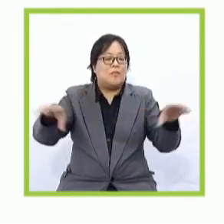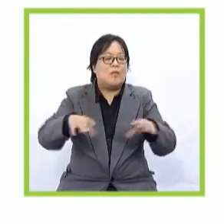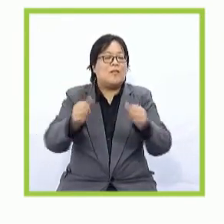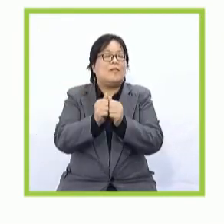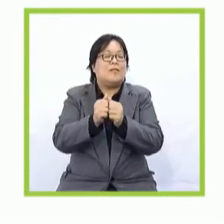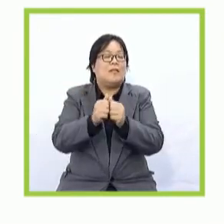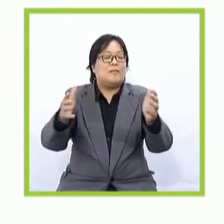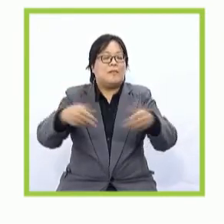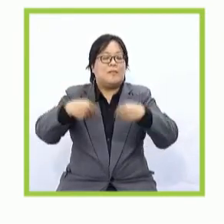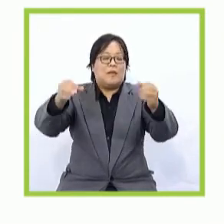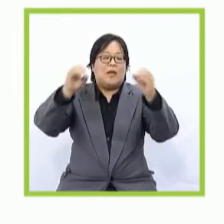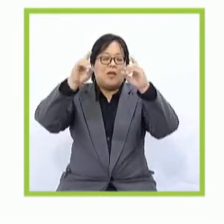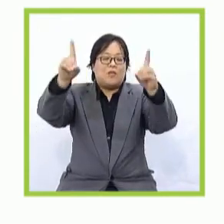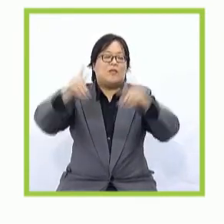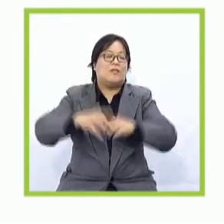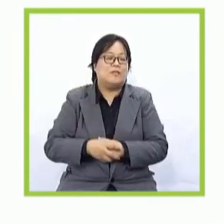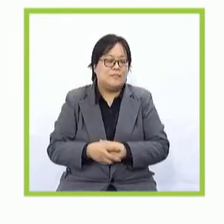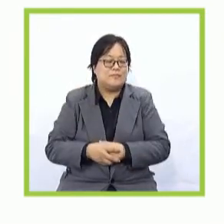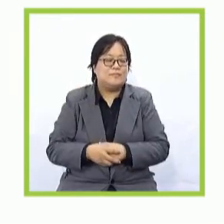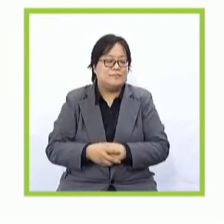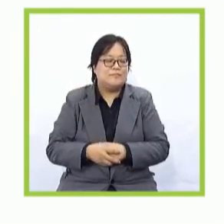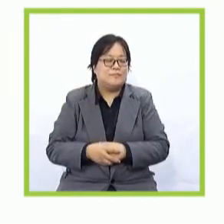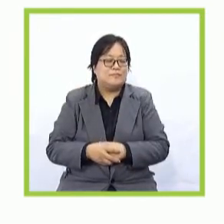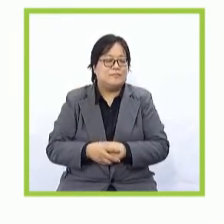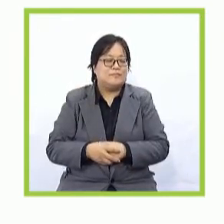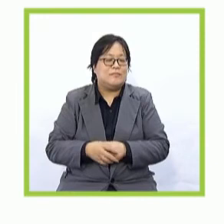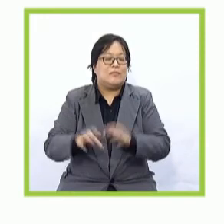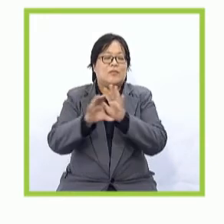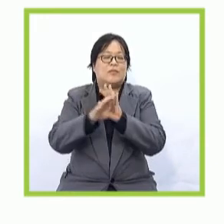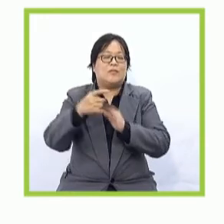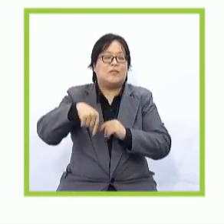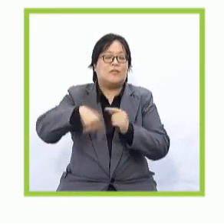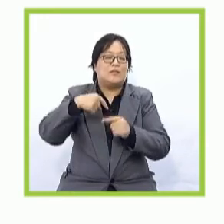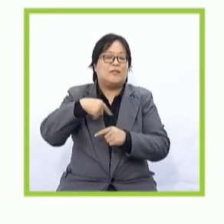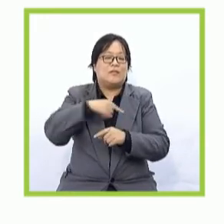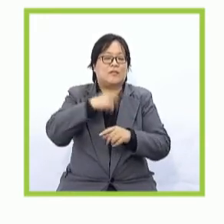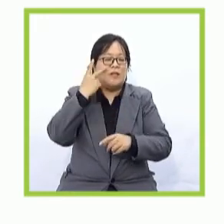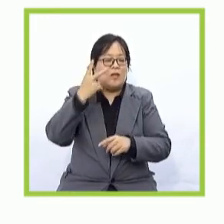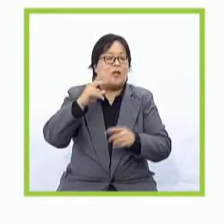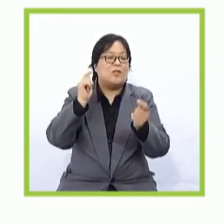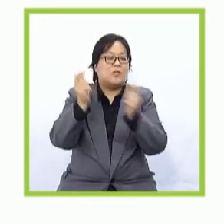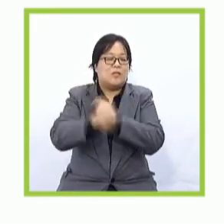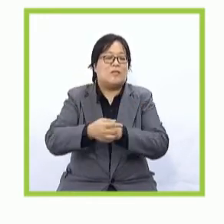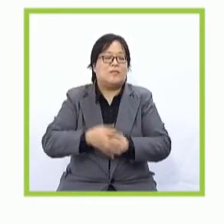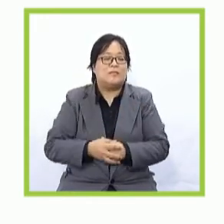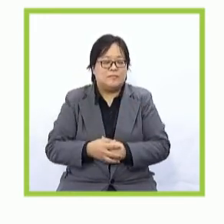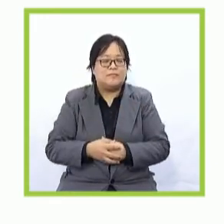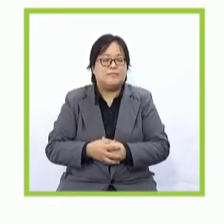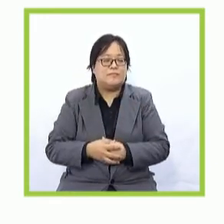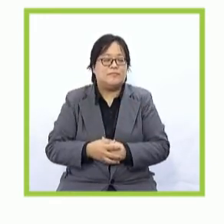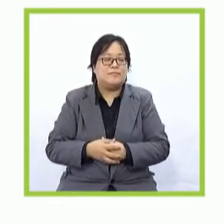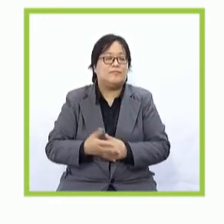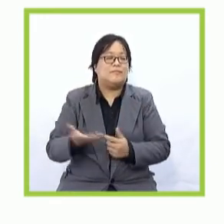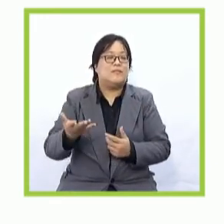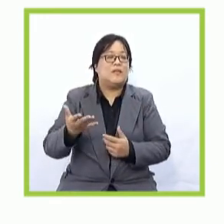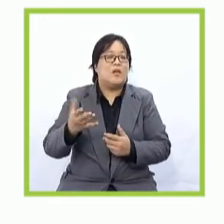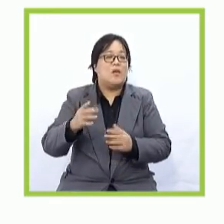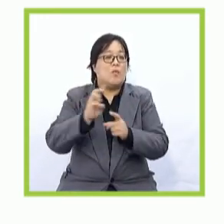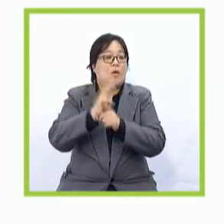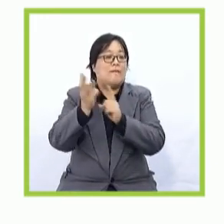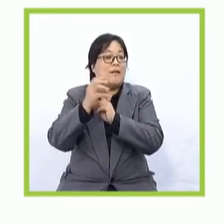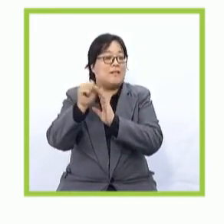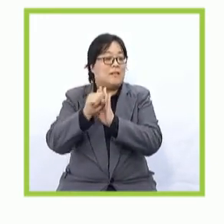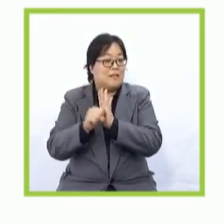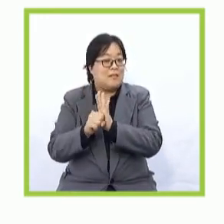education for all of your people. When we look at some of the biggest changes, if you look at the example, the introduction of the welfare state